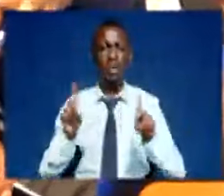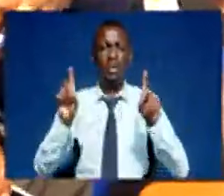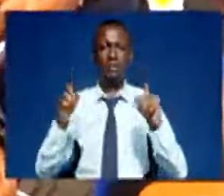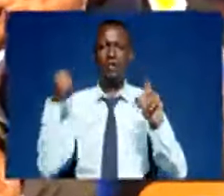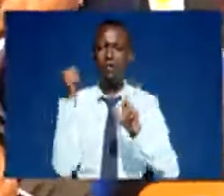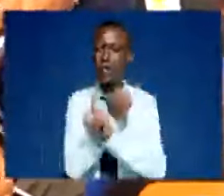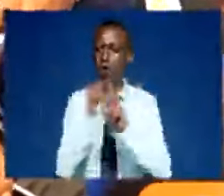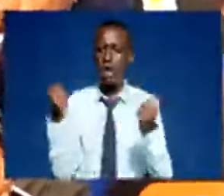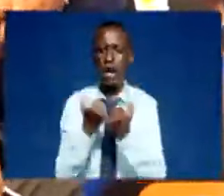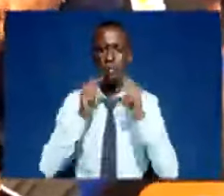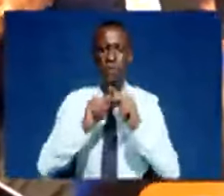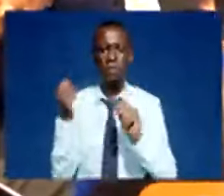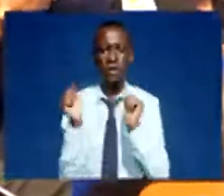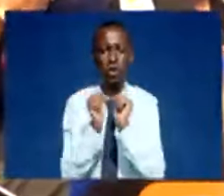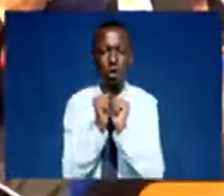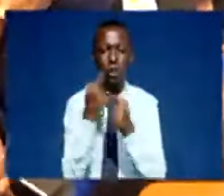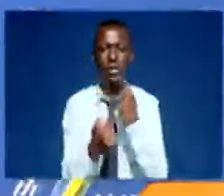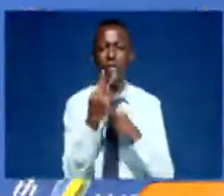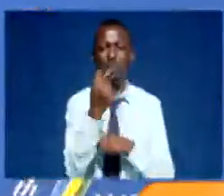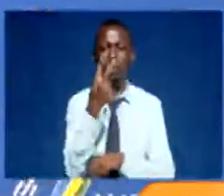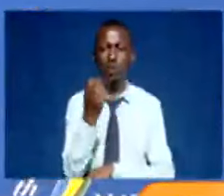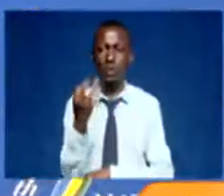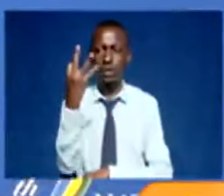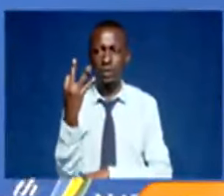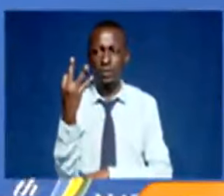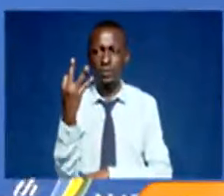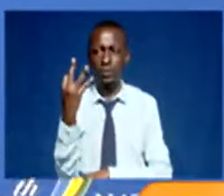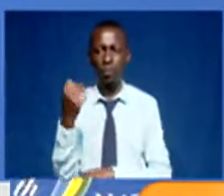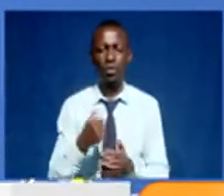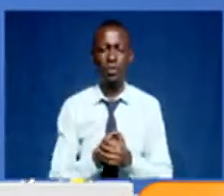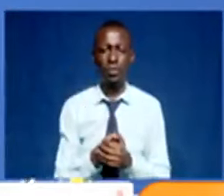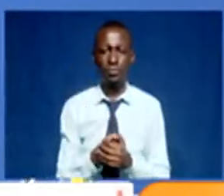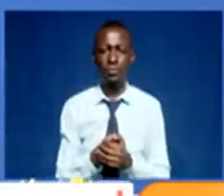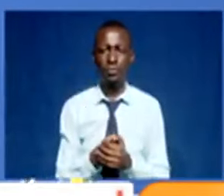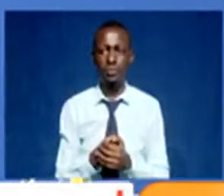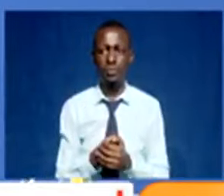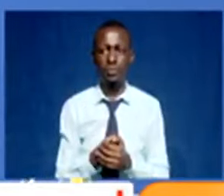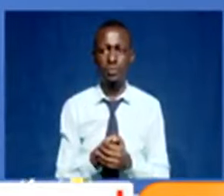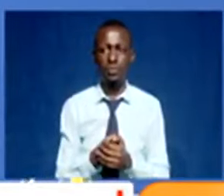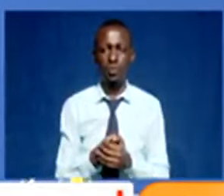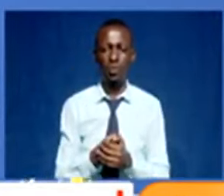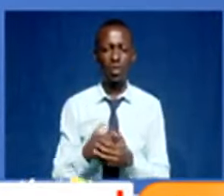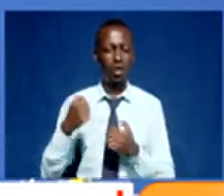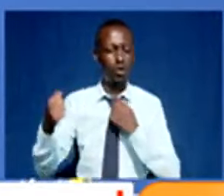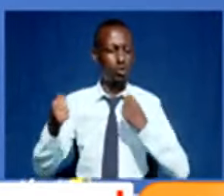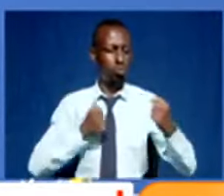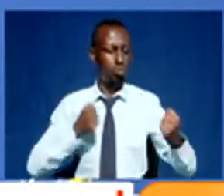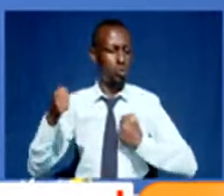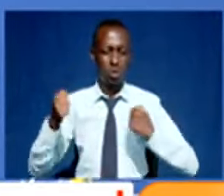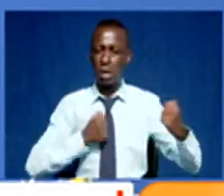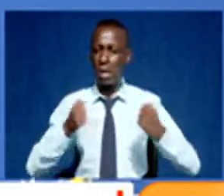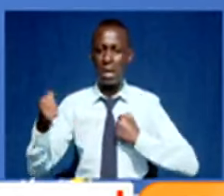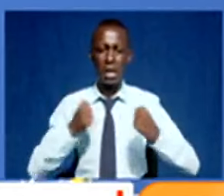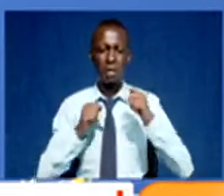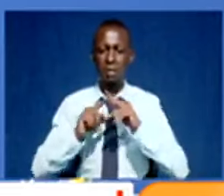of violence since October 2023. Rwanda did not in any way create